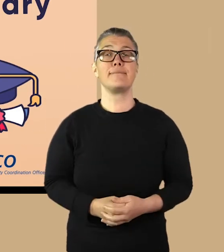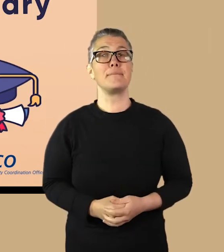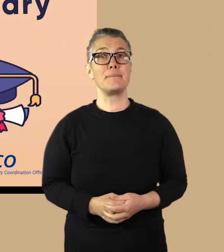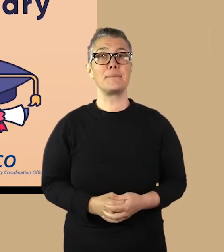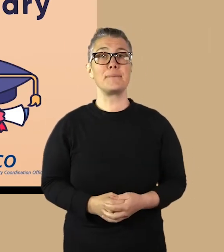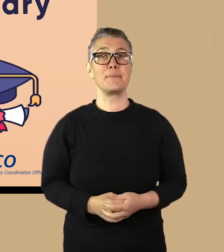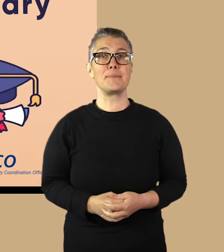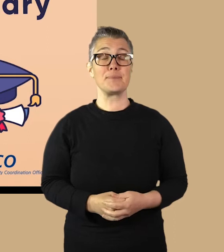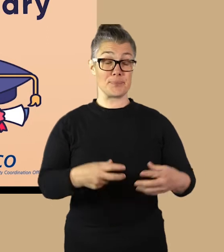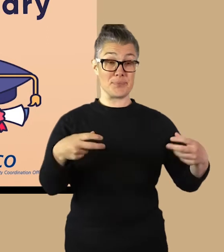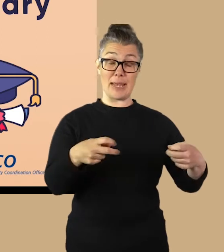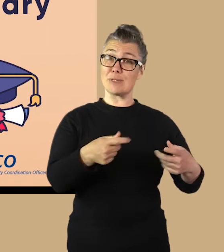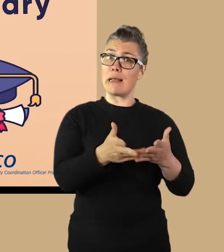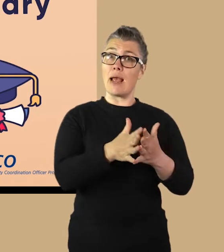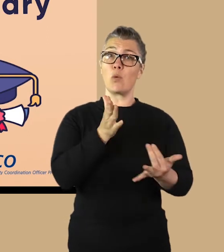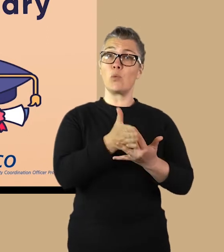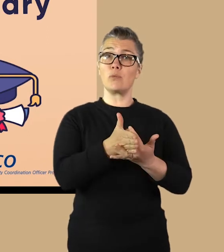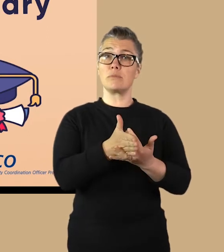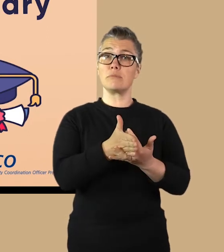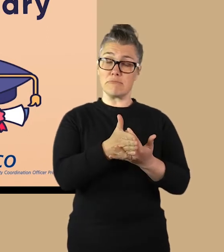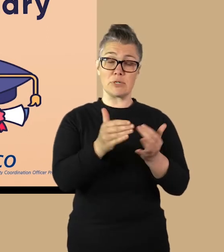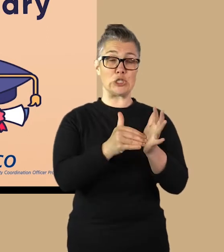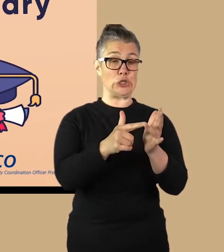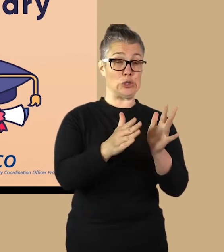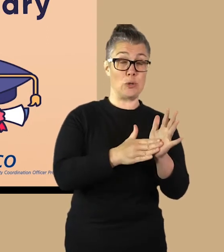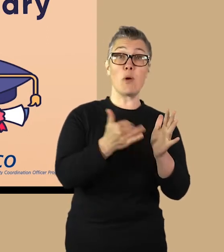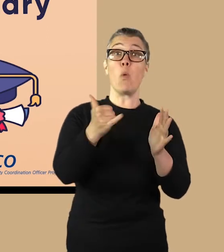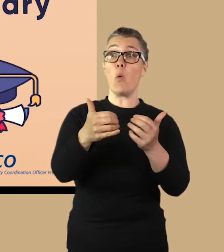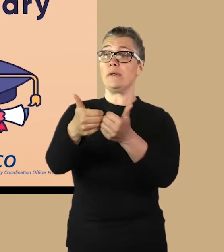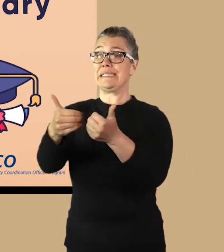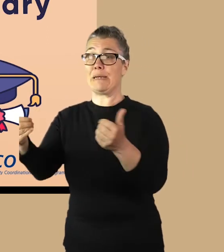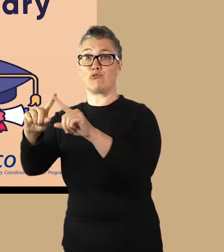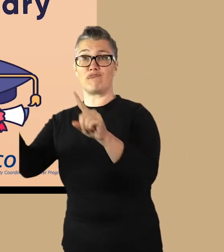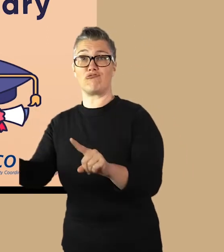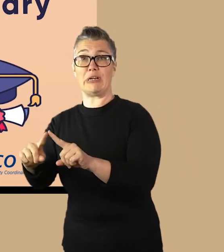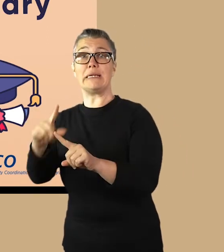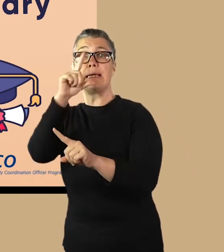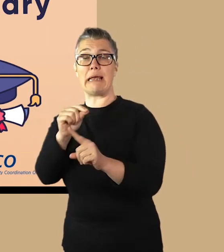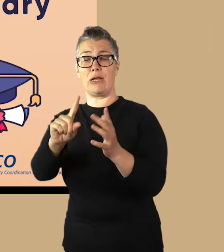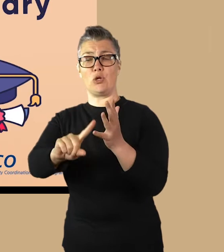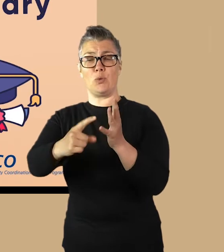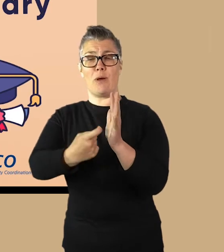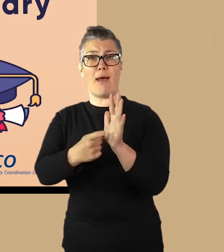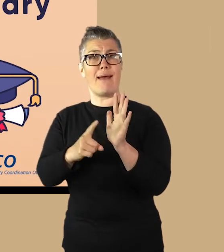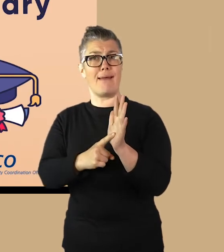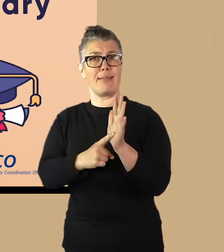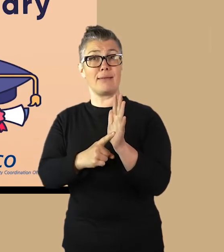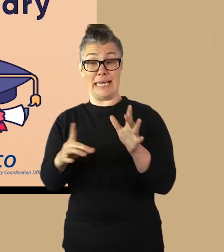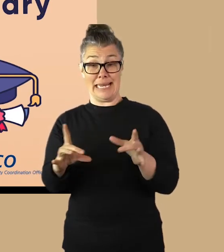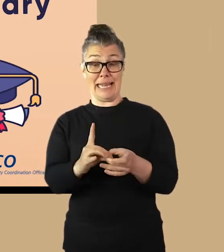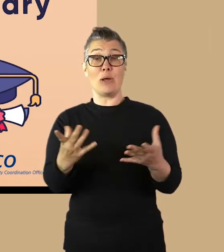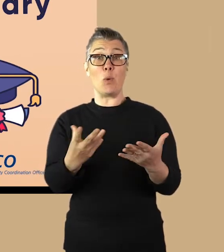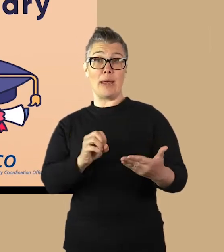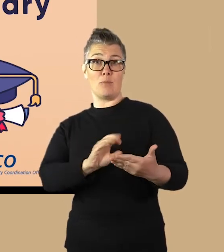interpreter and captioner have been provided for today's session. The captions can be accessed within Zoom as well as via separate URL if